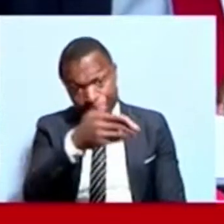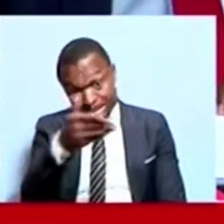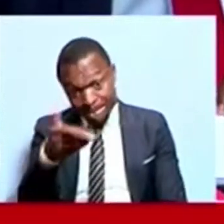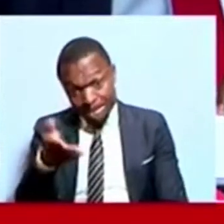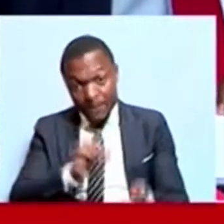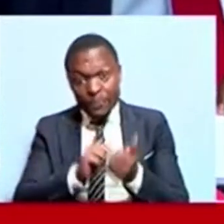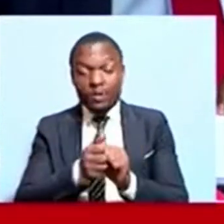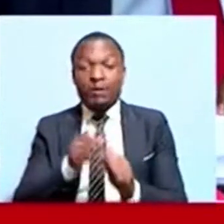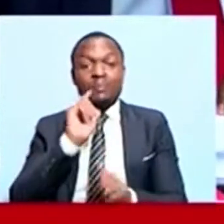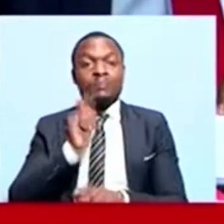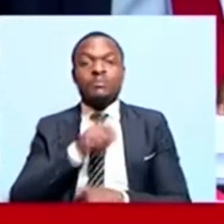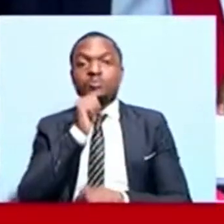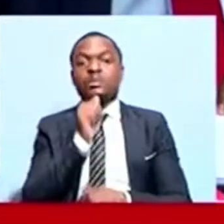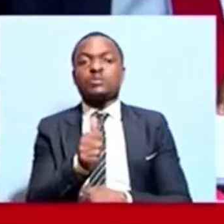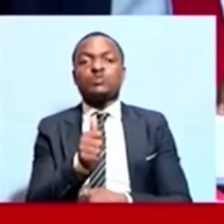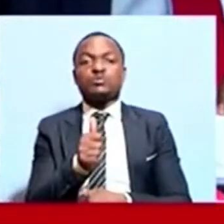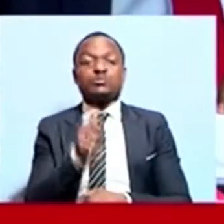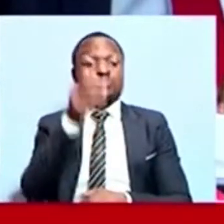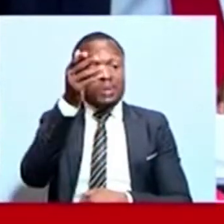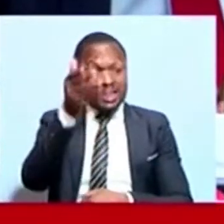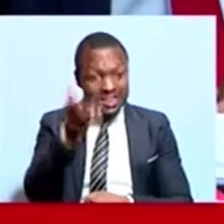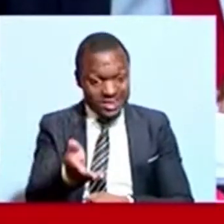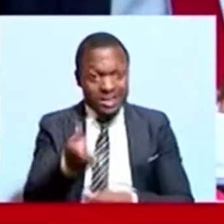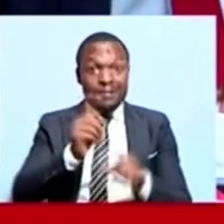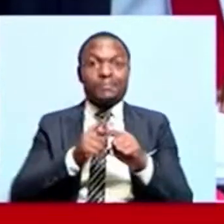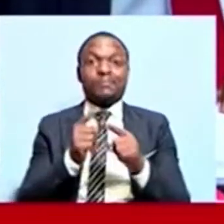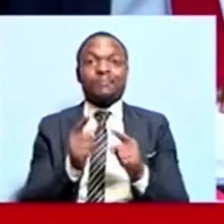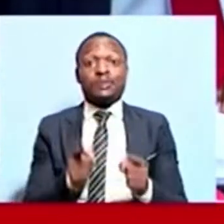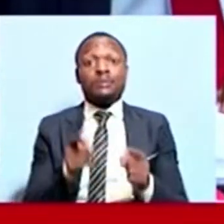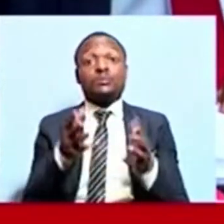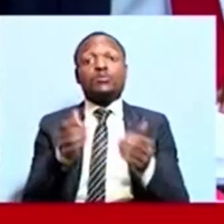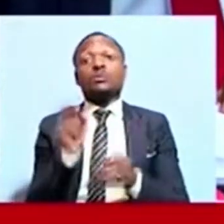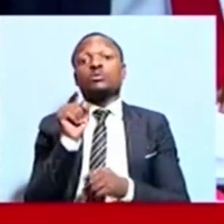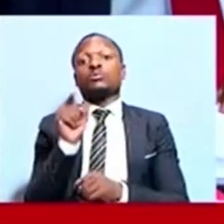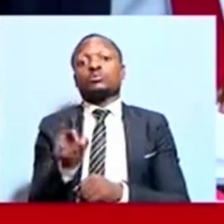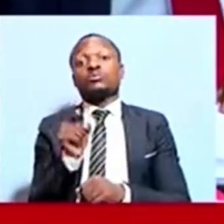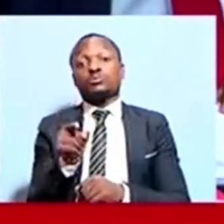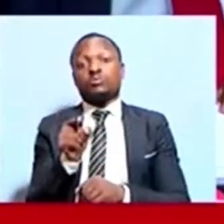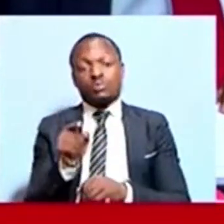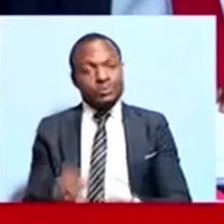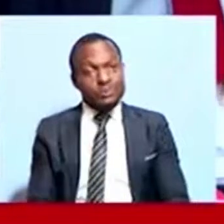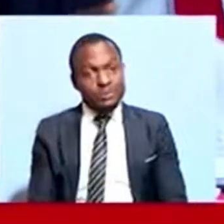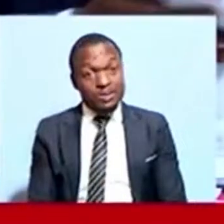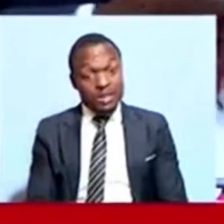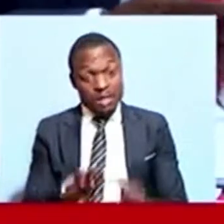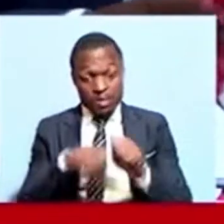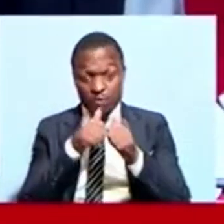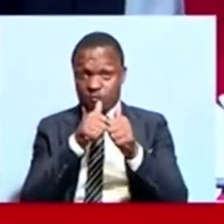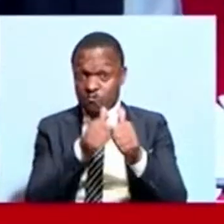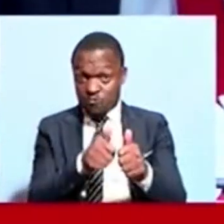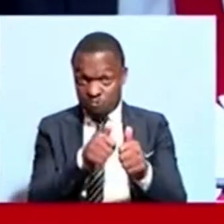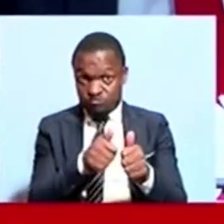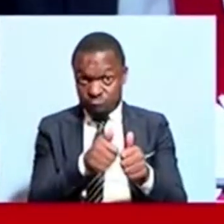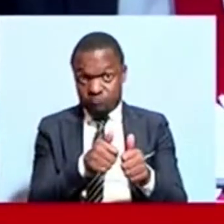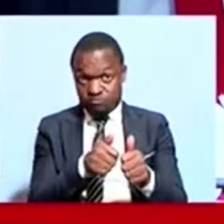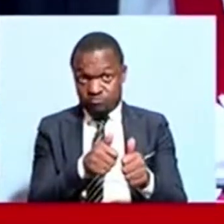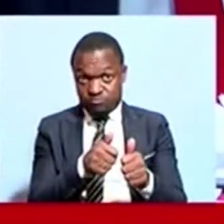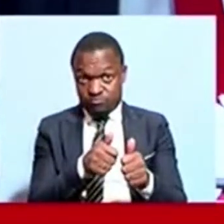gaps are not supposed to be there. We want you to, even as you follow